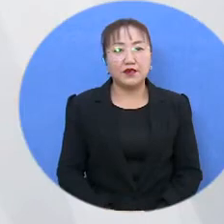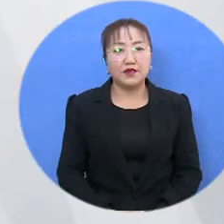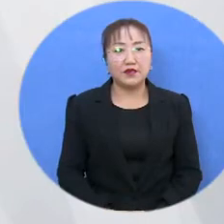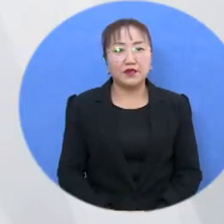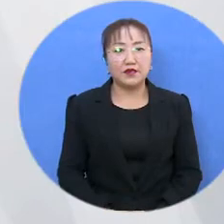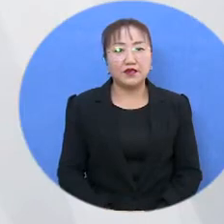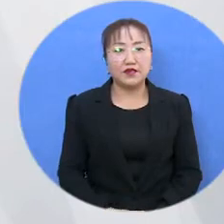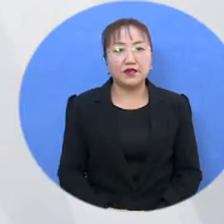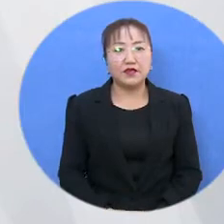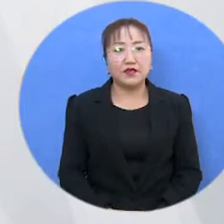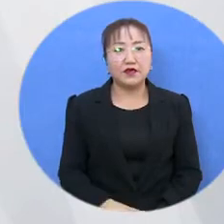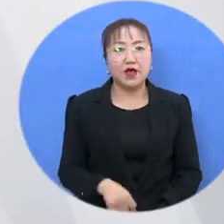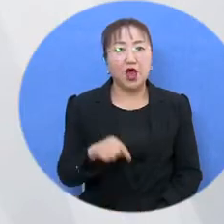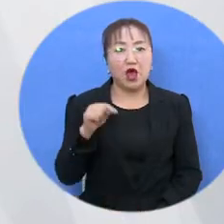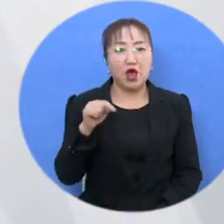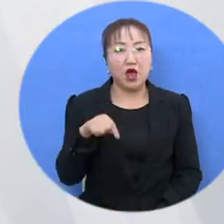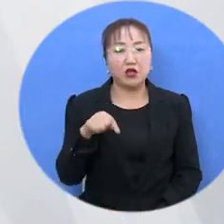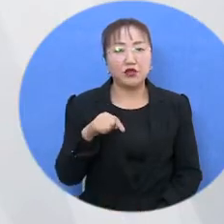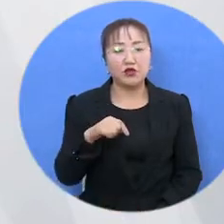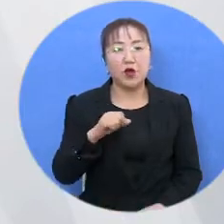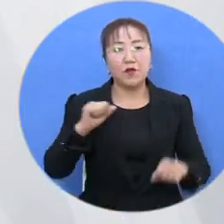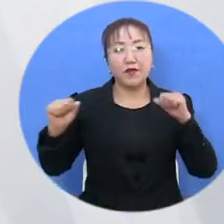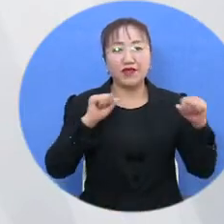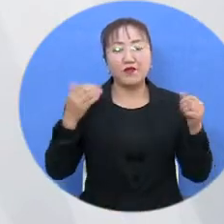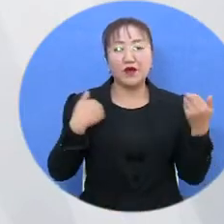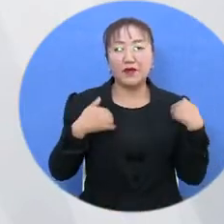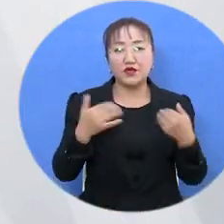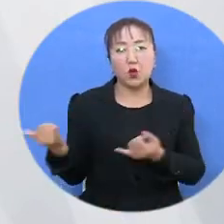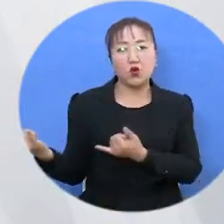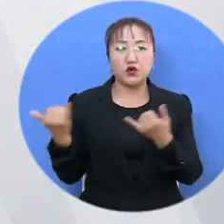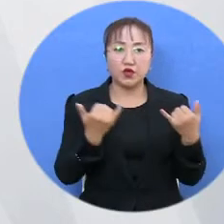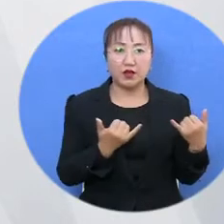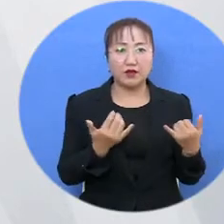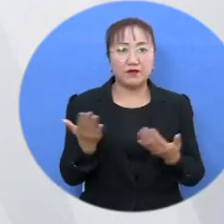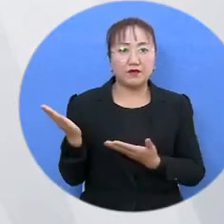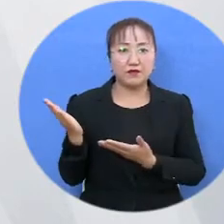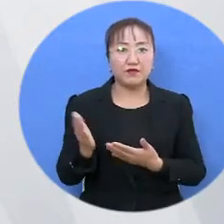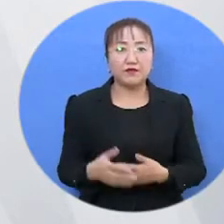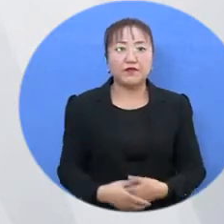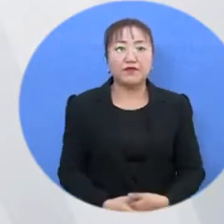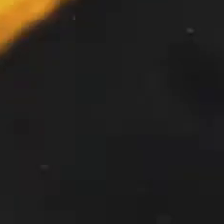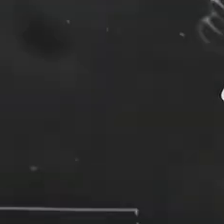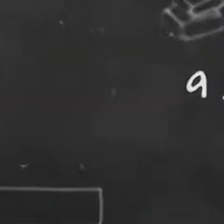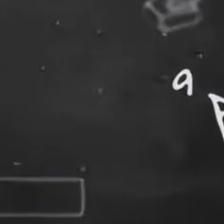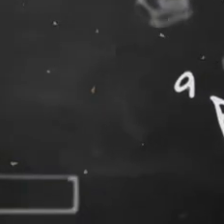let's invite our physical education teacher. Welcome.